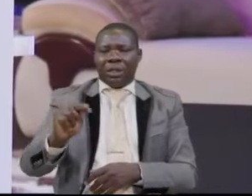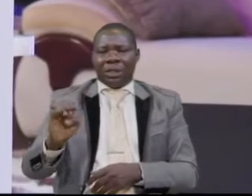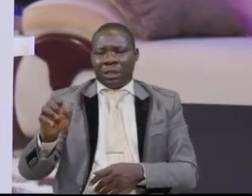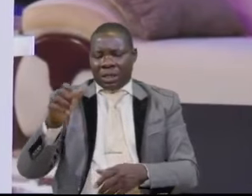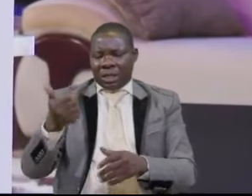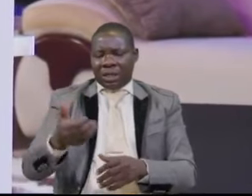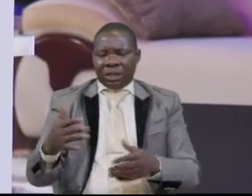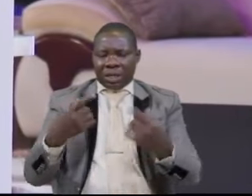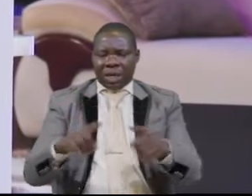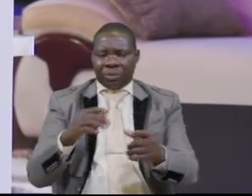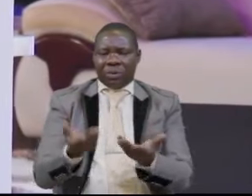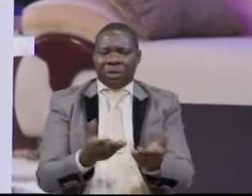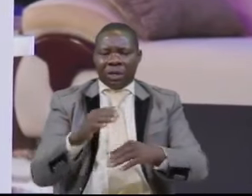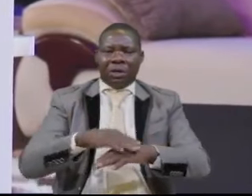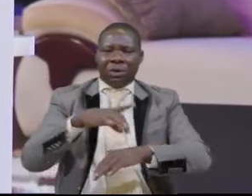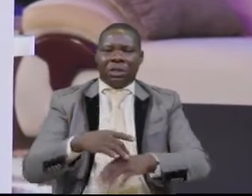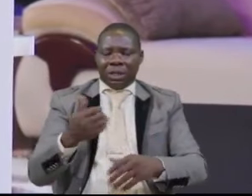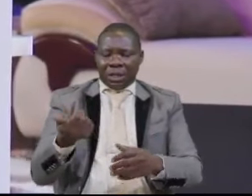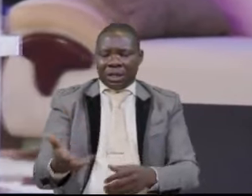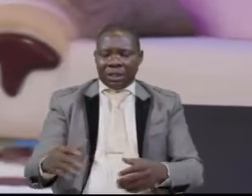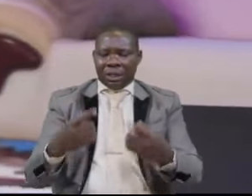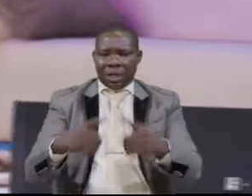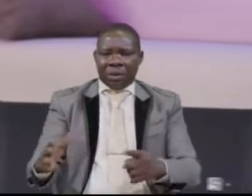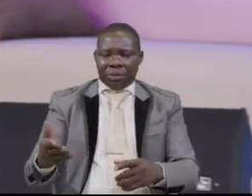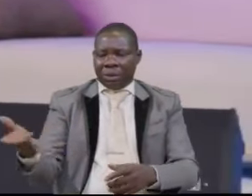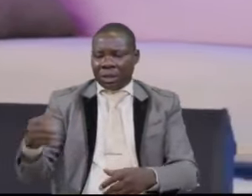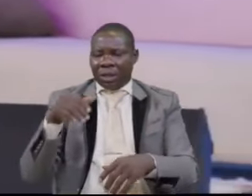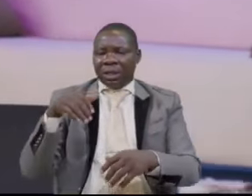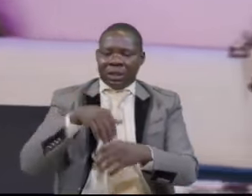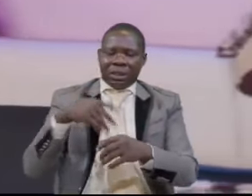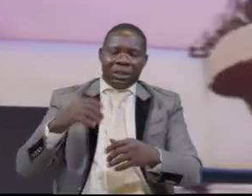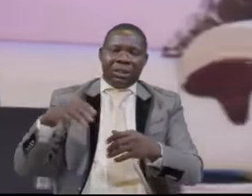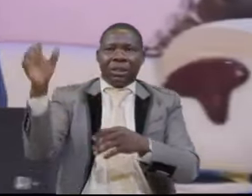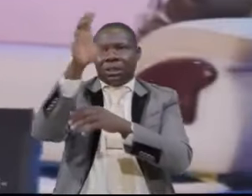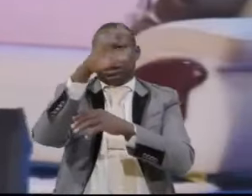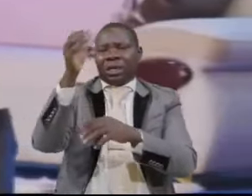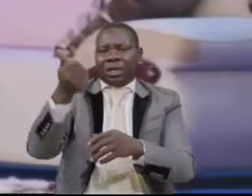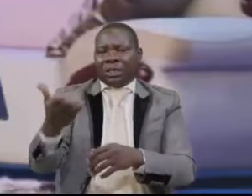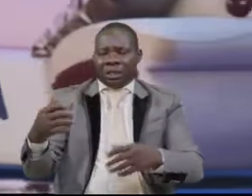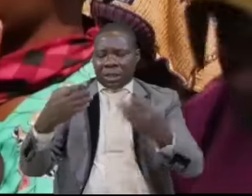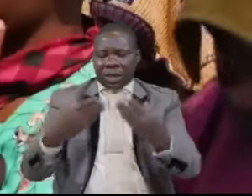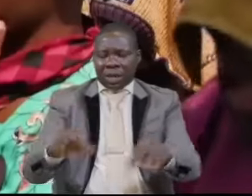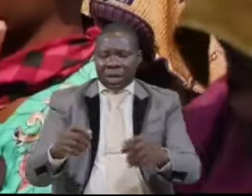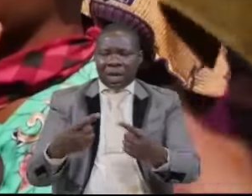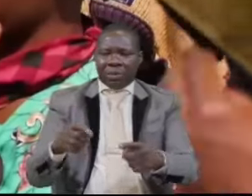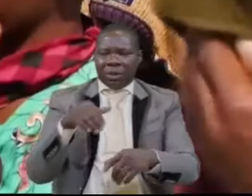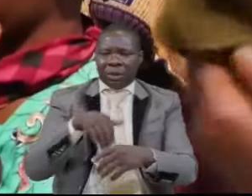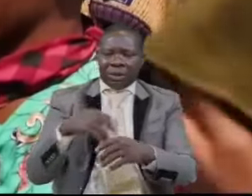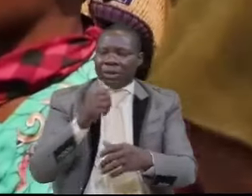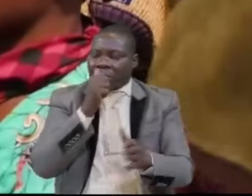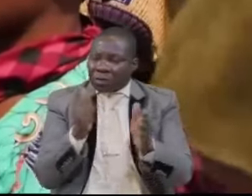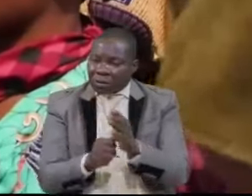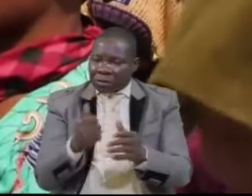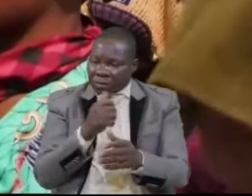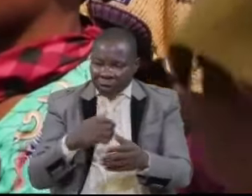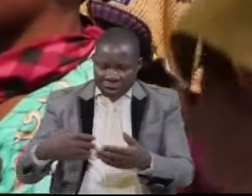anything happening there in the sky, everything happening there in the secret with conspirators, yet